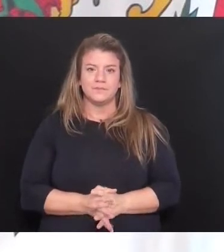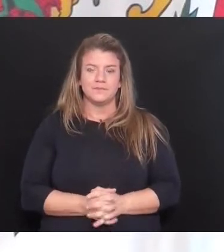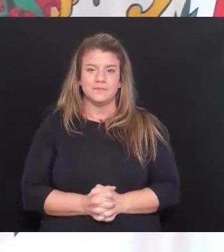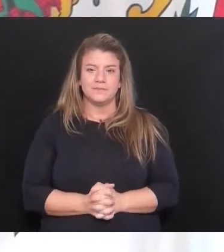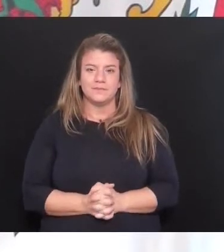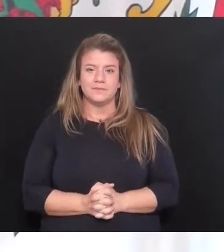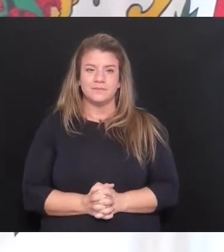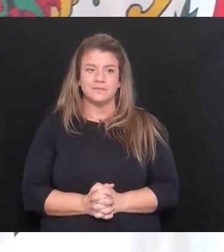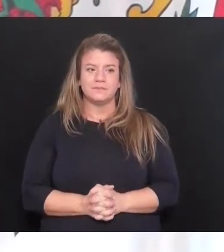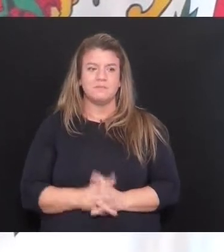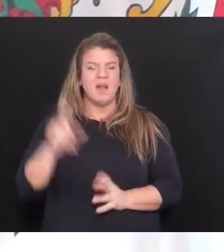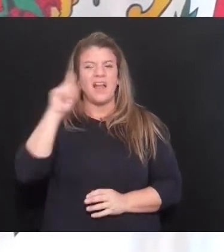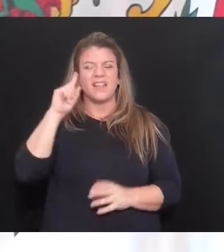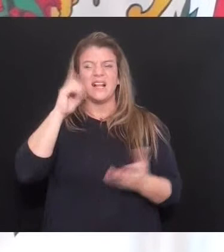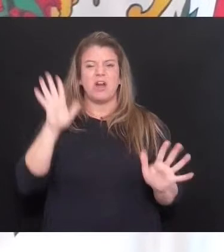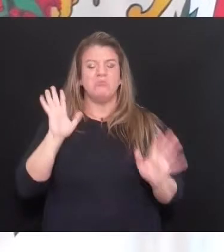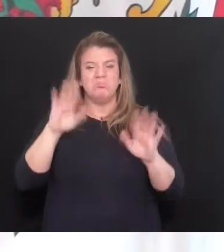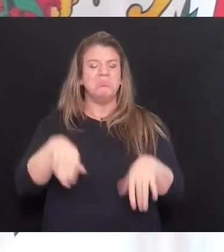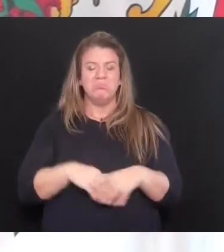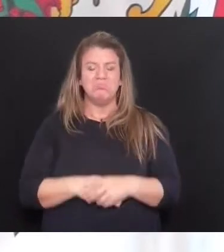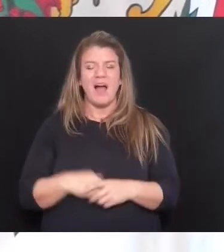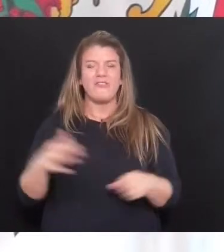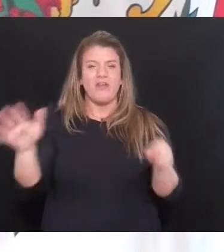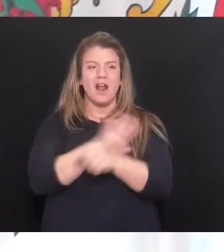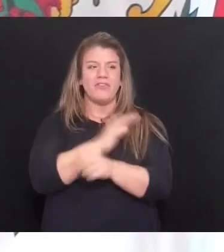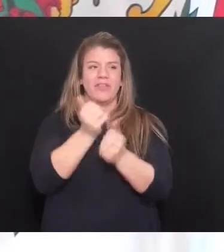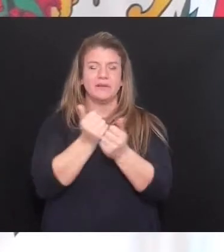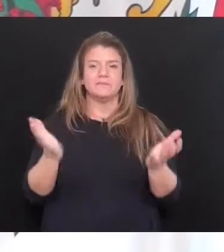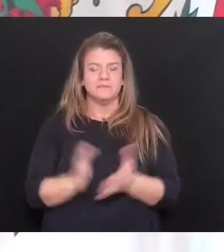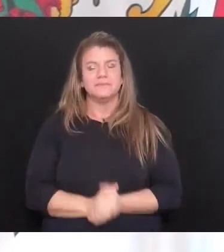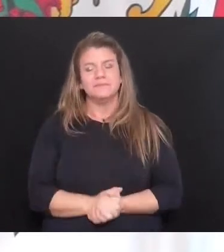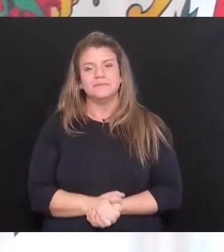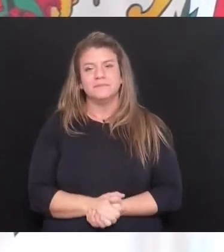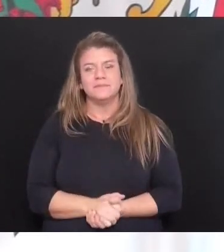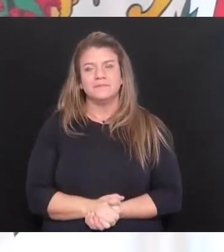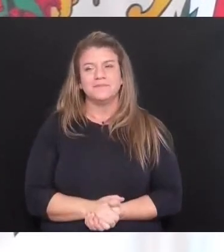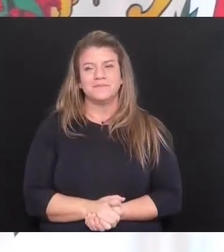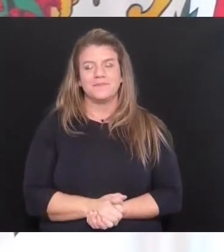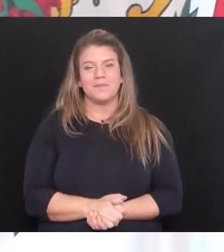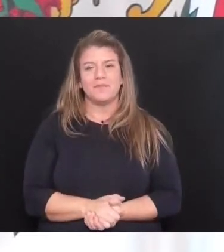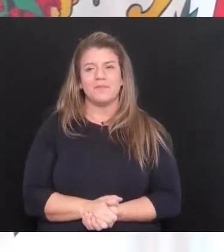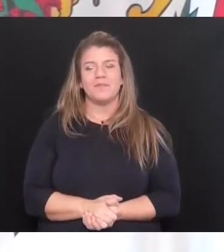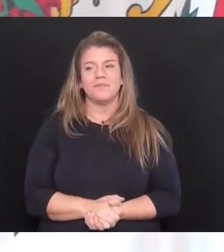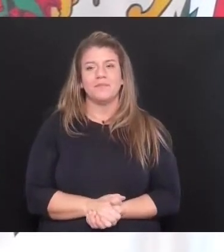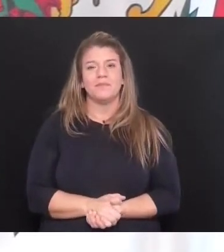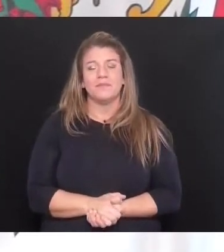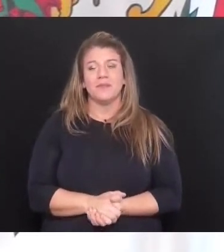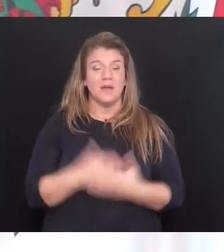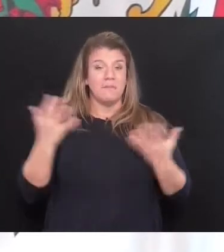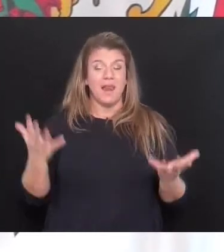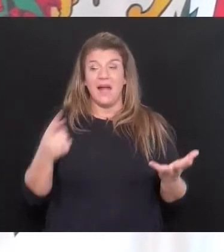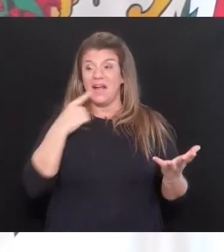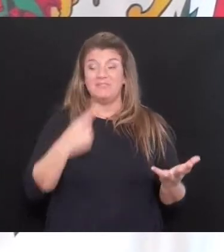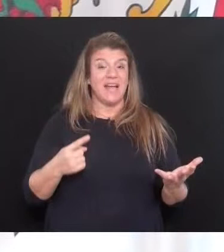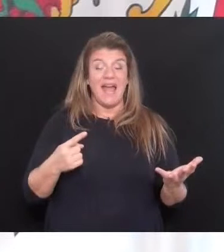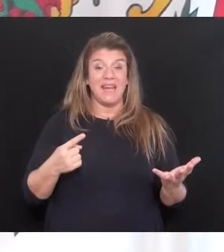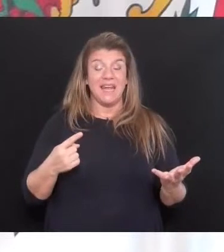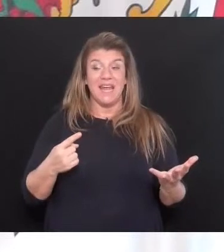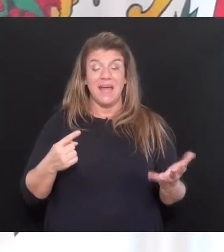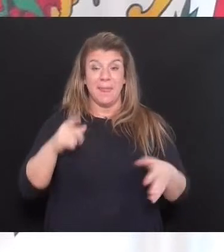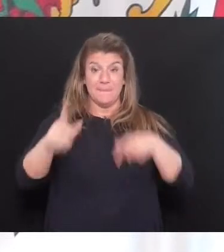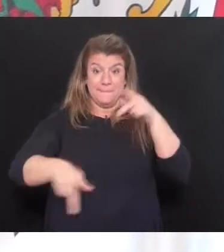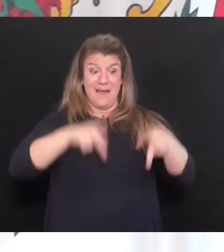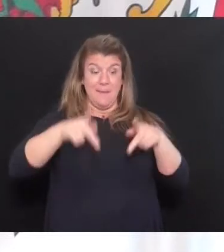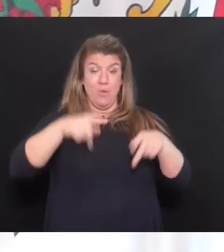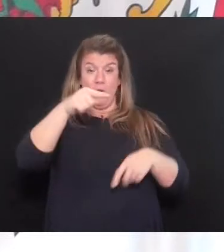I think that's it. I think I've covered it. I think I've covered it as best I can. From the standpoint, like I said before, I think the folks